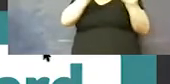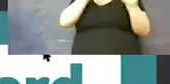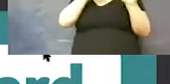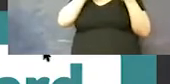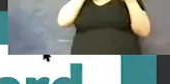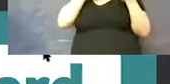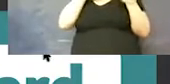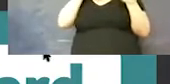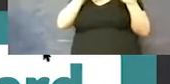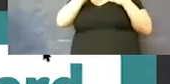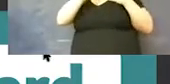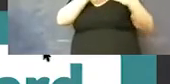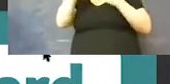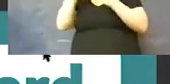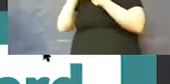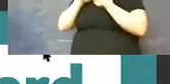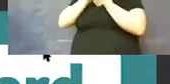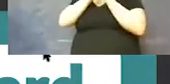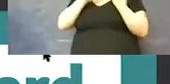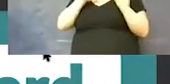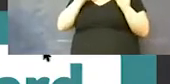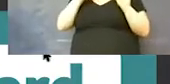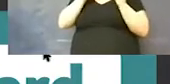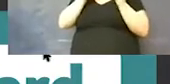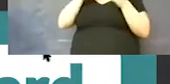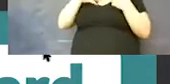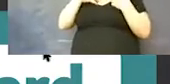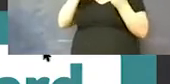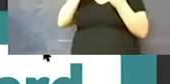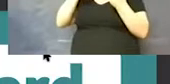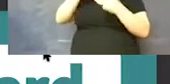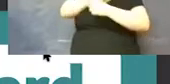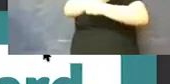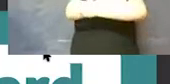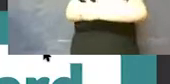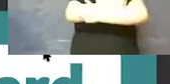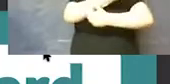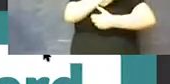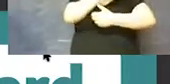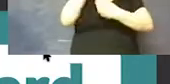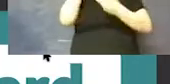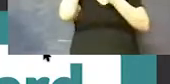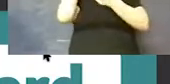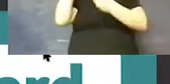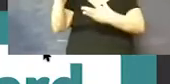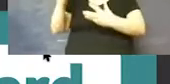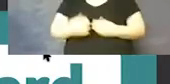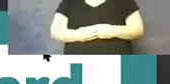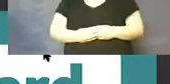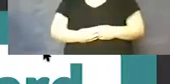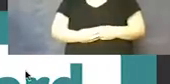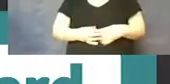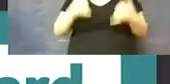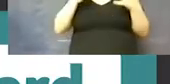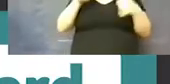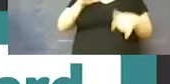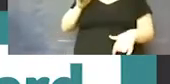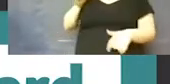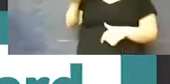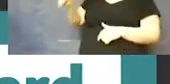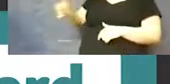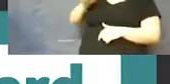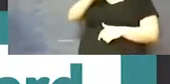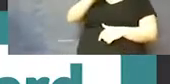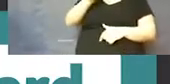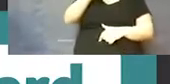between our local health authorities and ourselves so that they know. So now I'm going to turn it over to Brandy